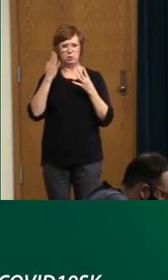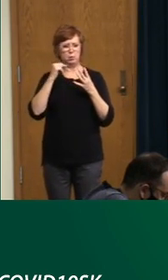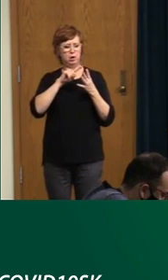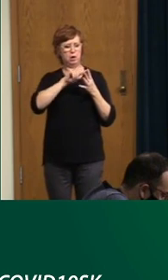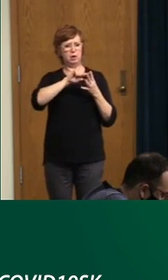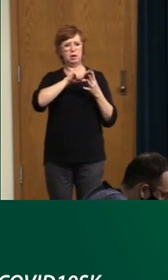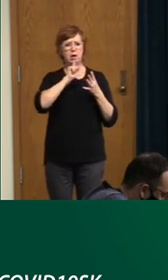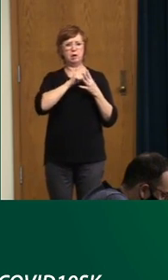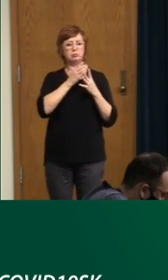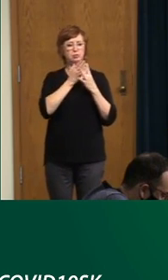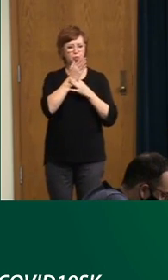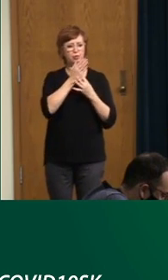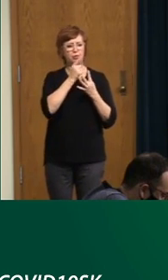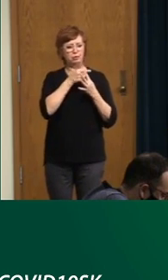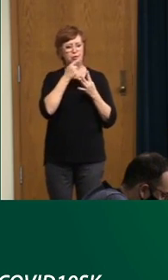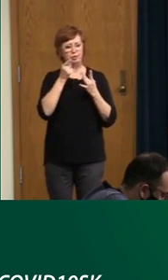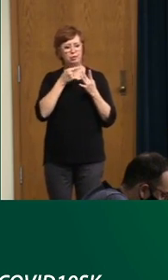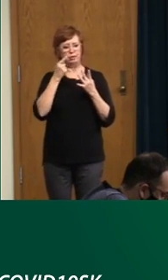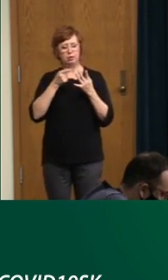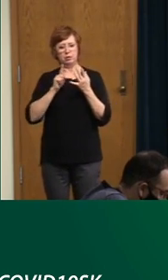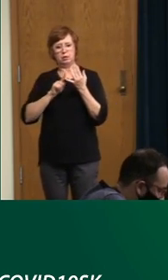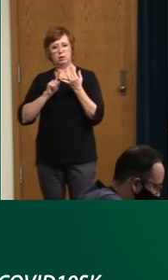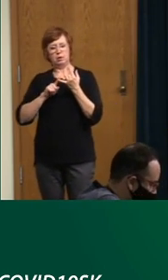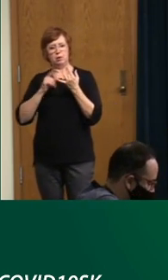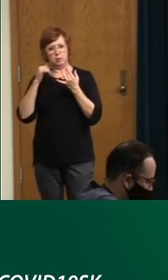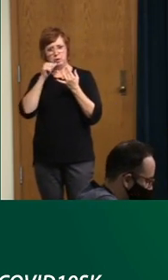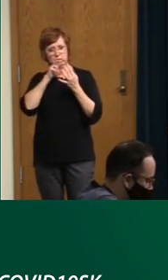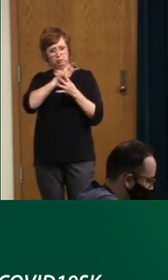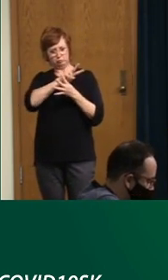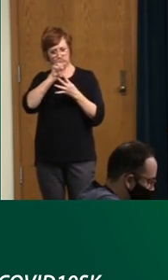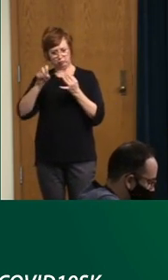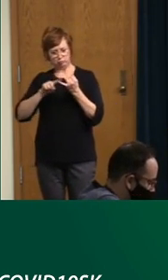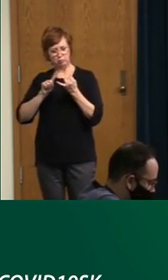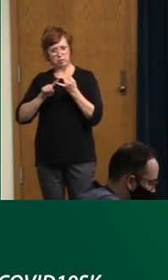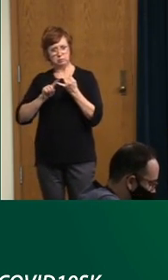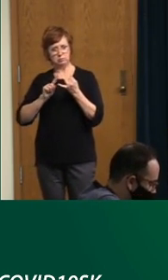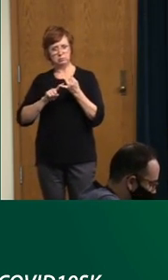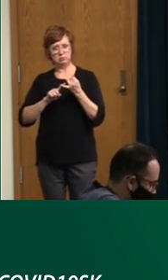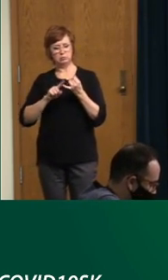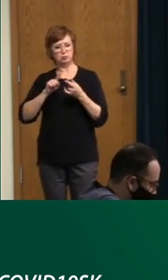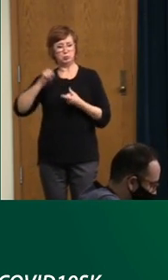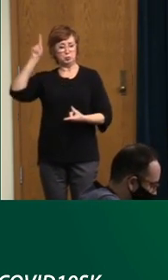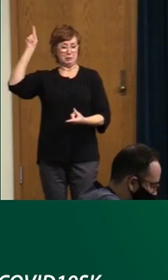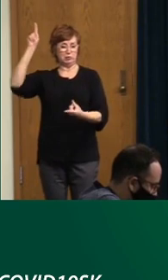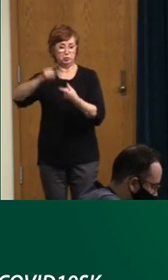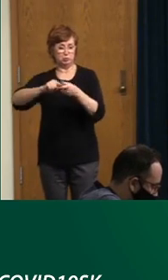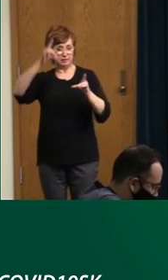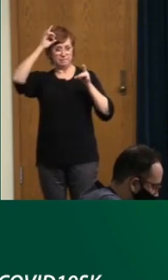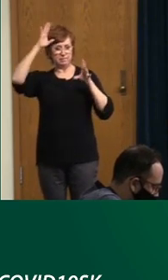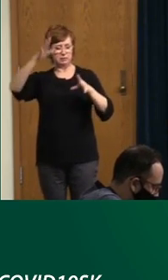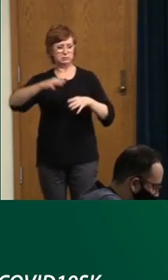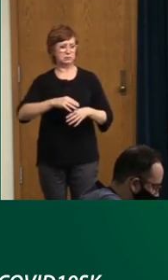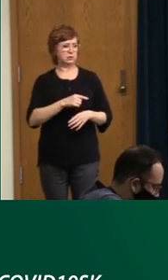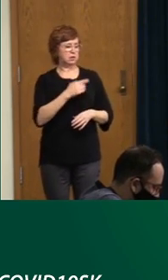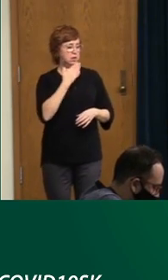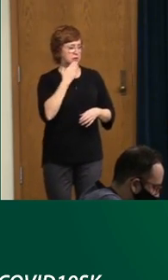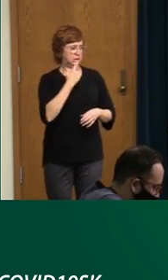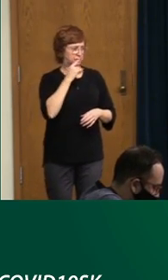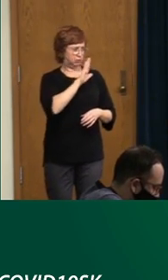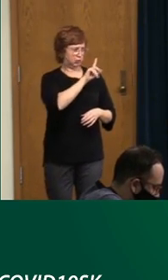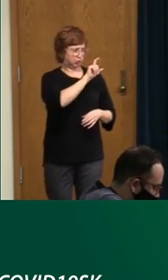to completely minimize the possibility of that nightmare scenario happening? Well, thanks for the